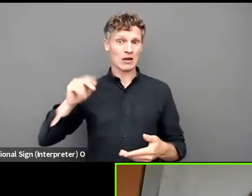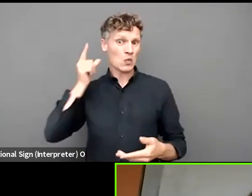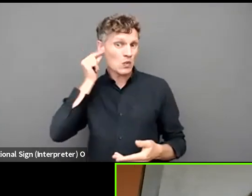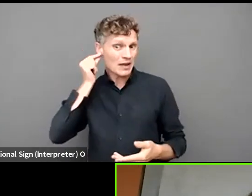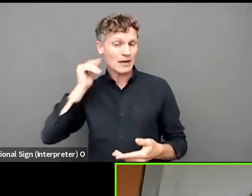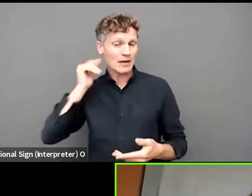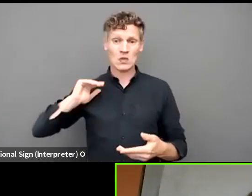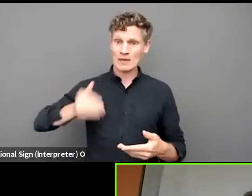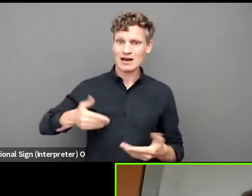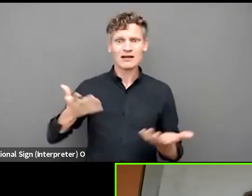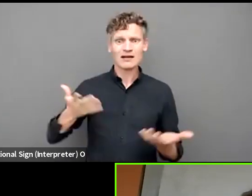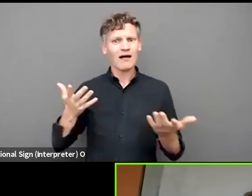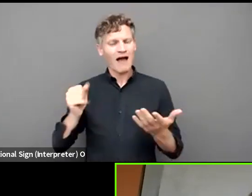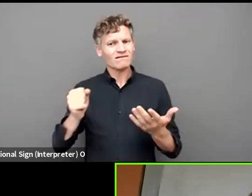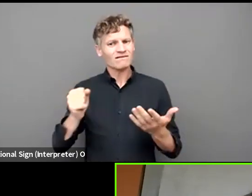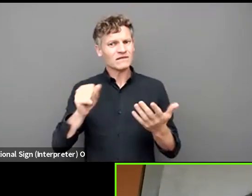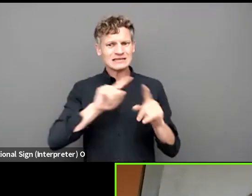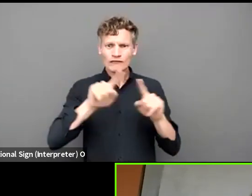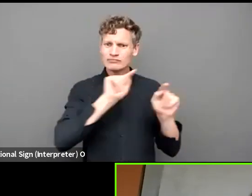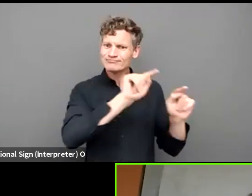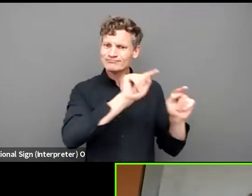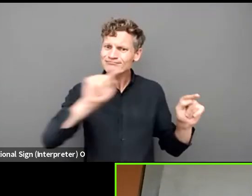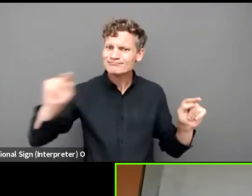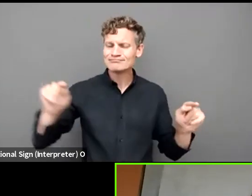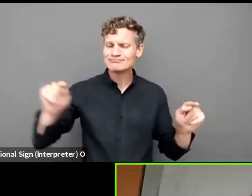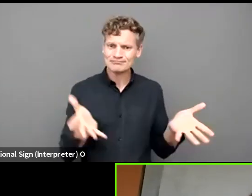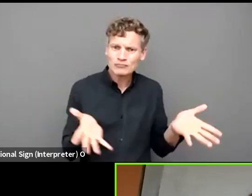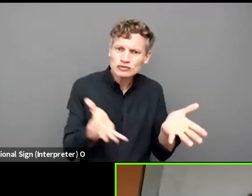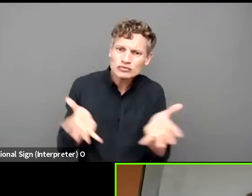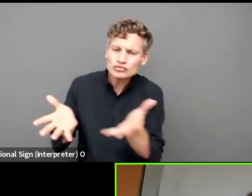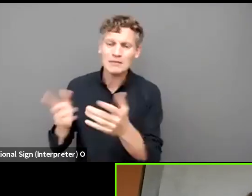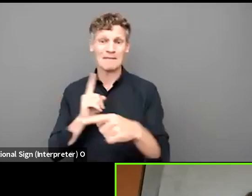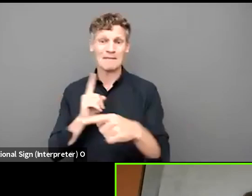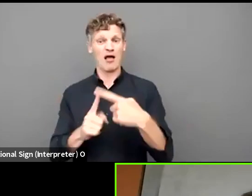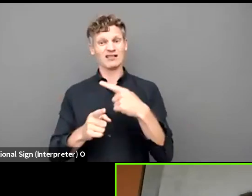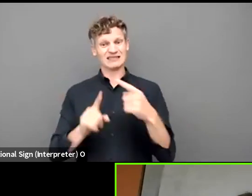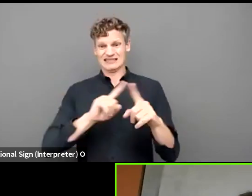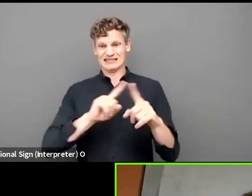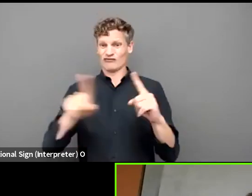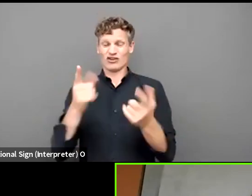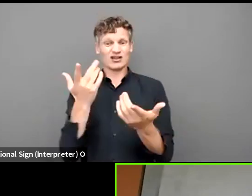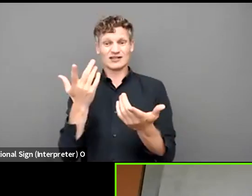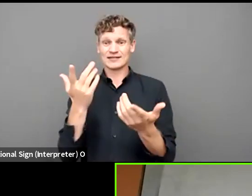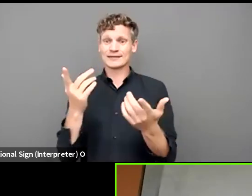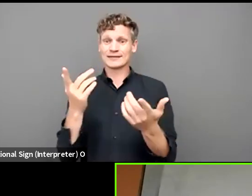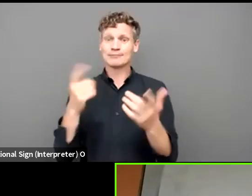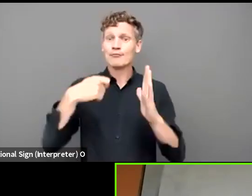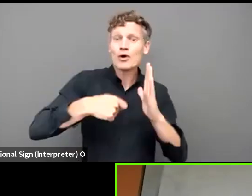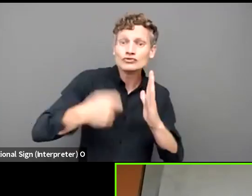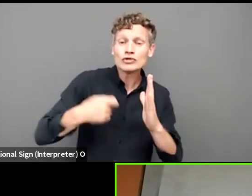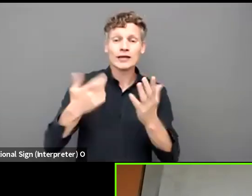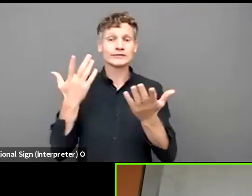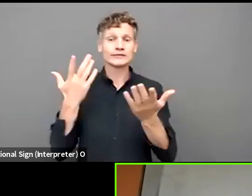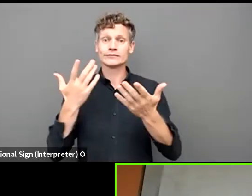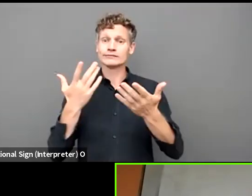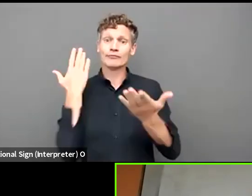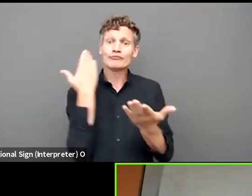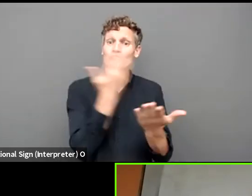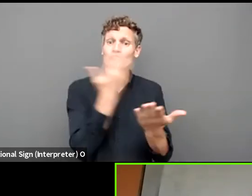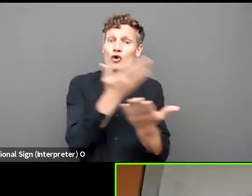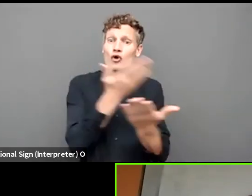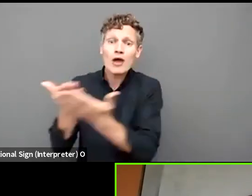awareness programs actually work. I mean, programs that incentivize female entrepreneurship, encourage more women